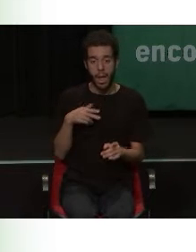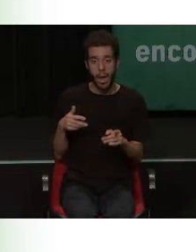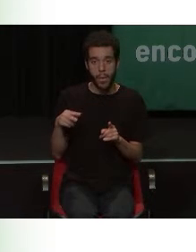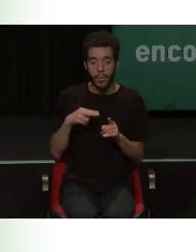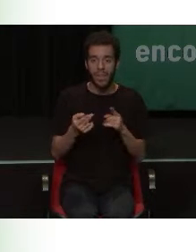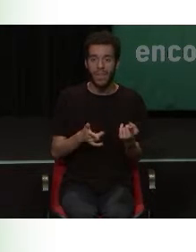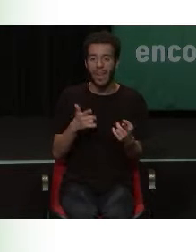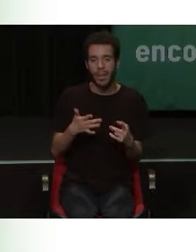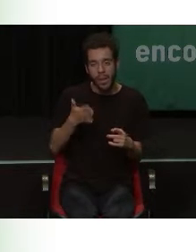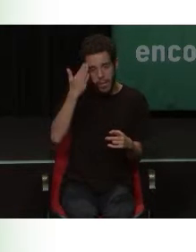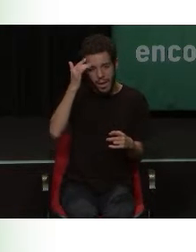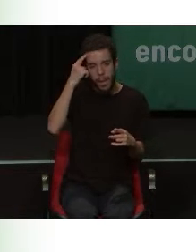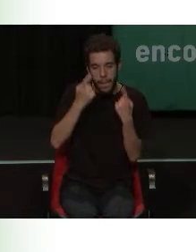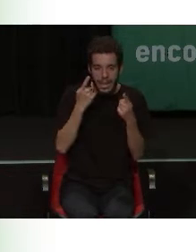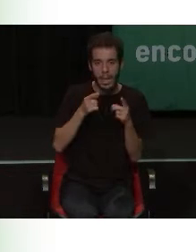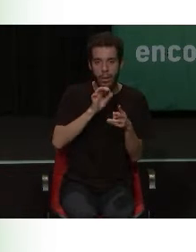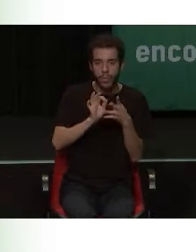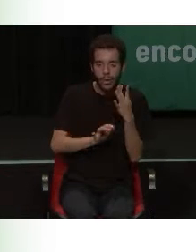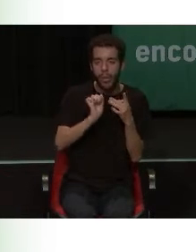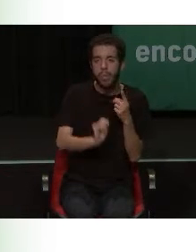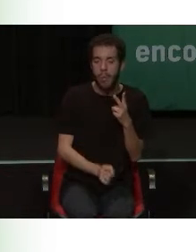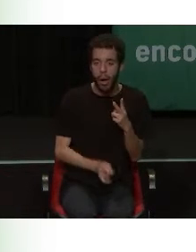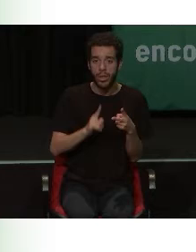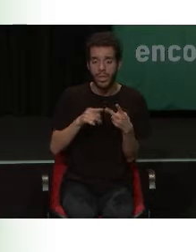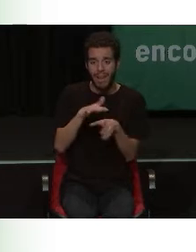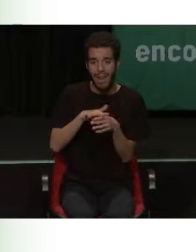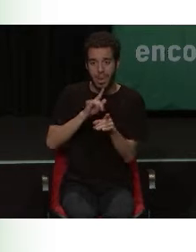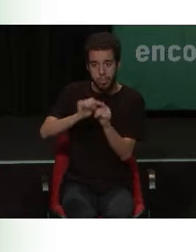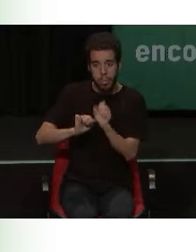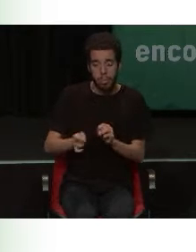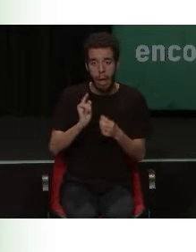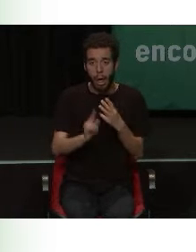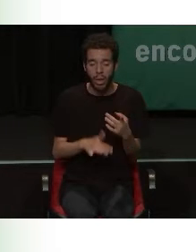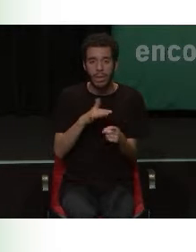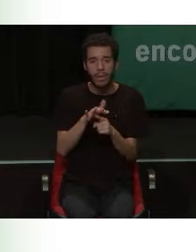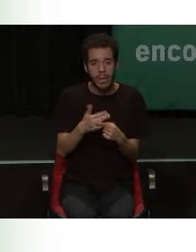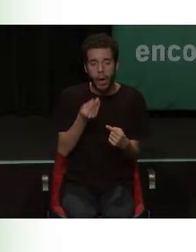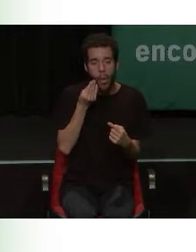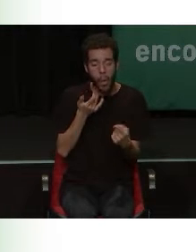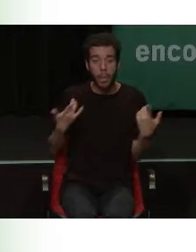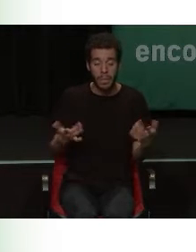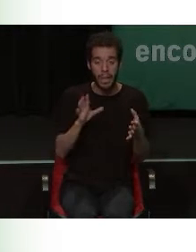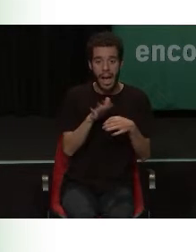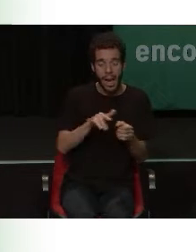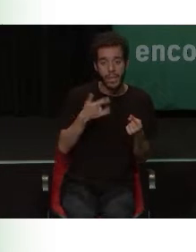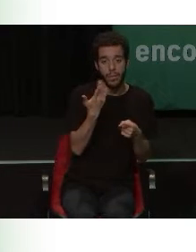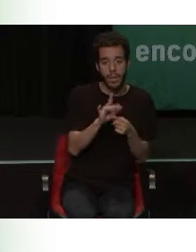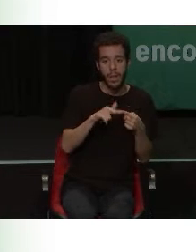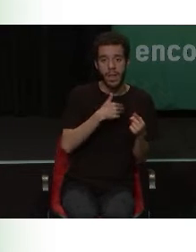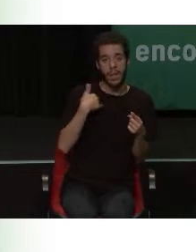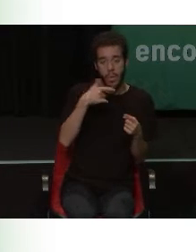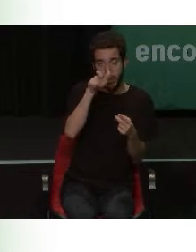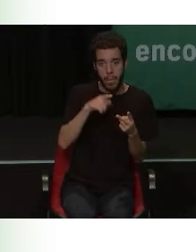approach should be multifactorial in several areas and approaching human